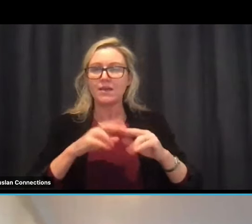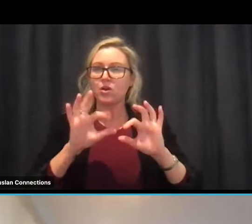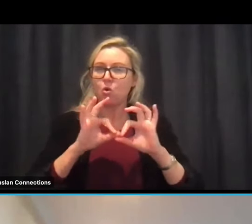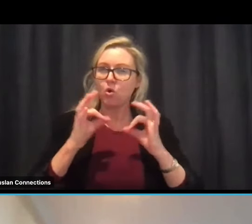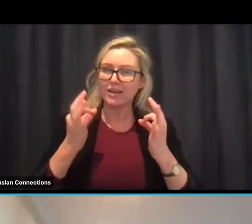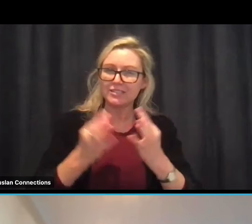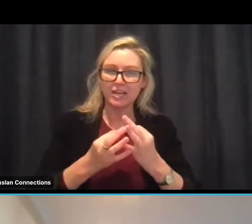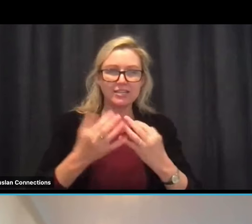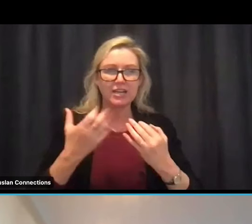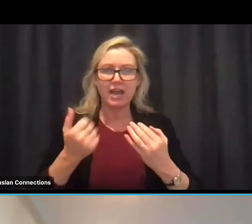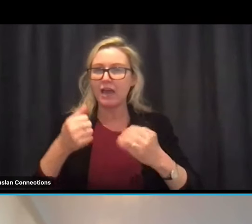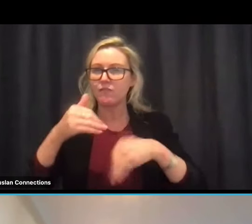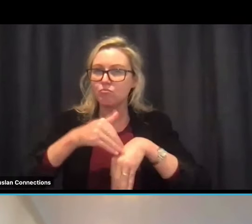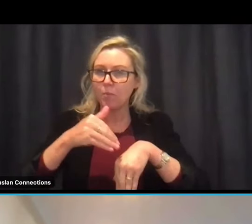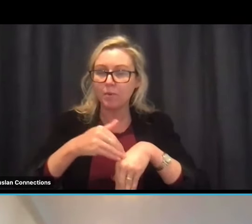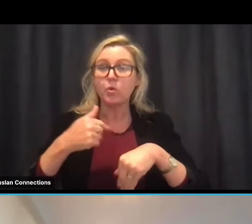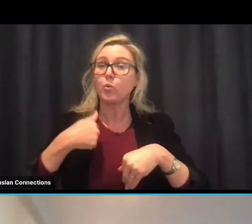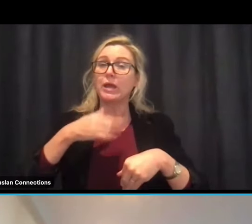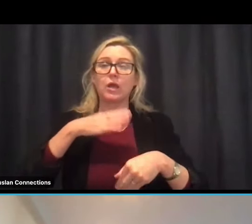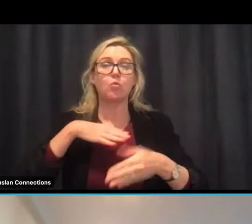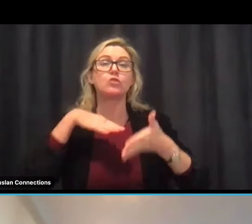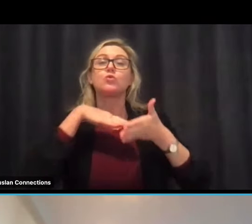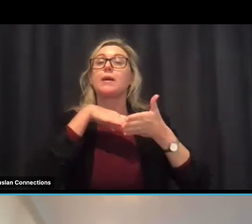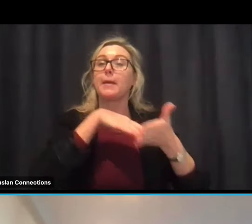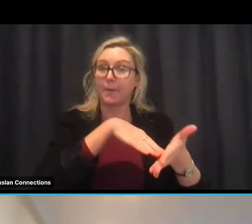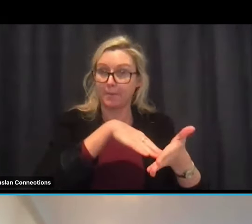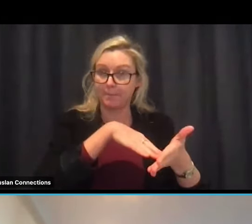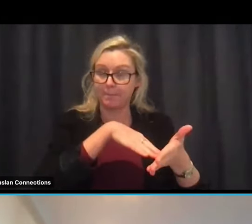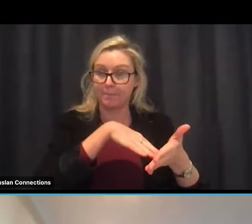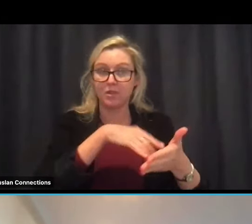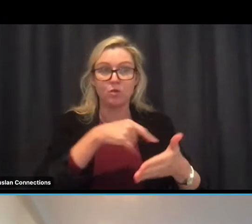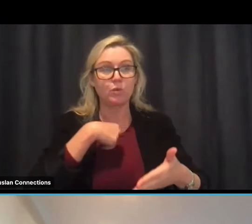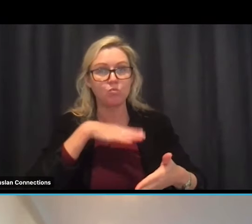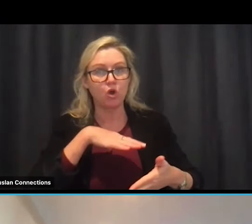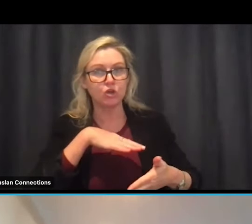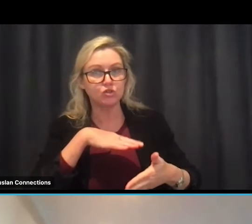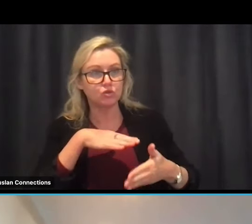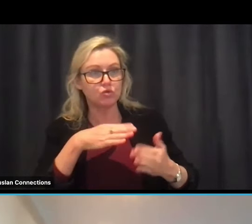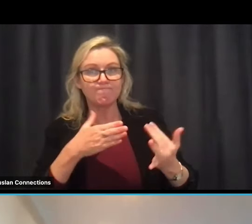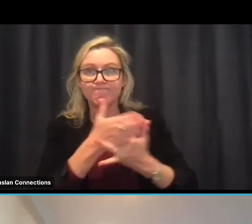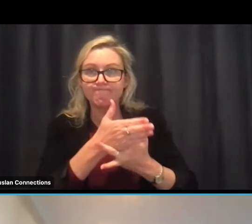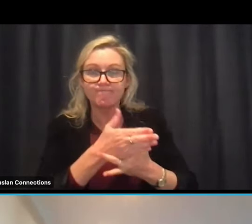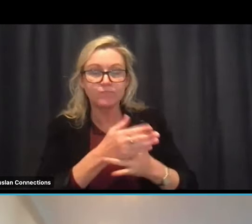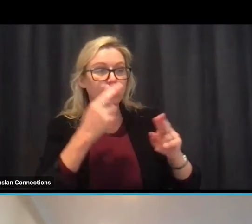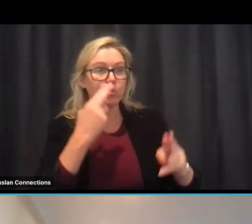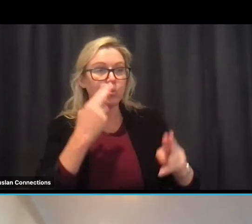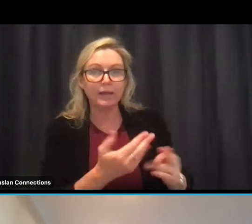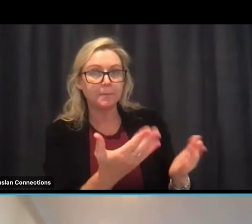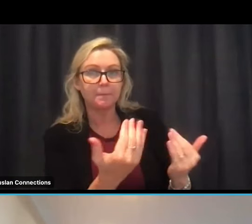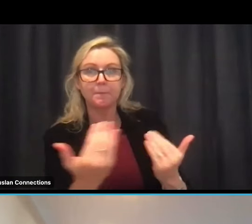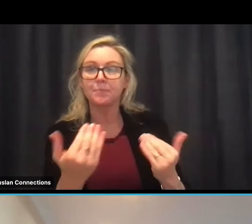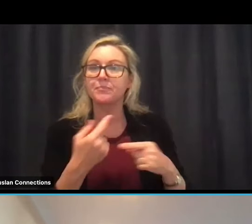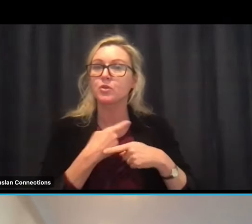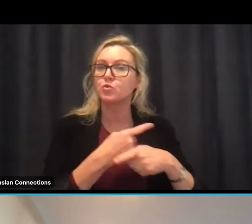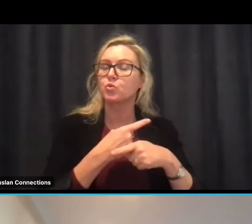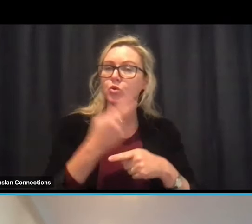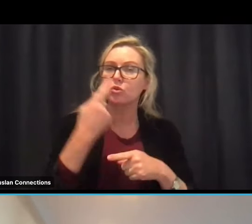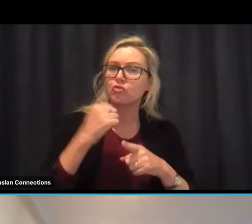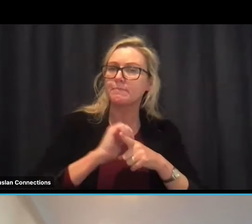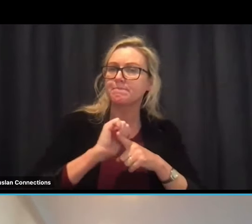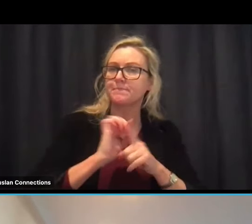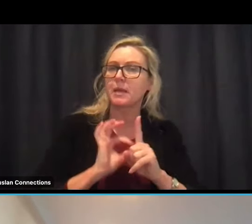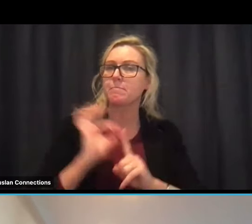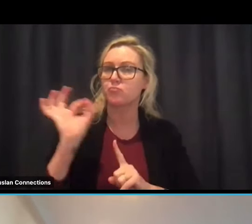it allows for an early discussion between the department or the Quality Commission and the provider. So it's